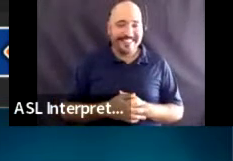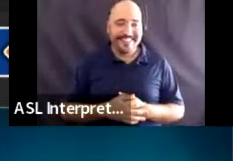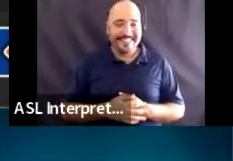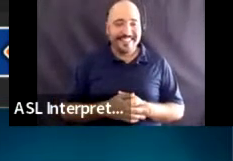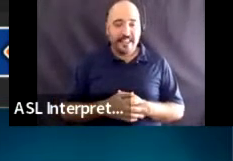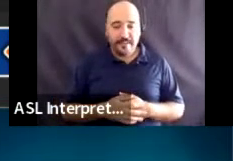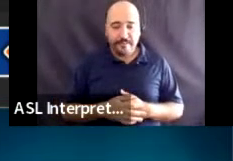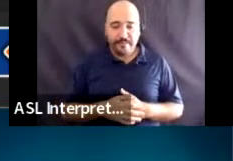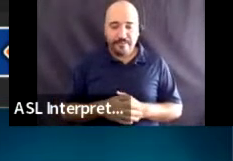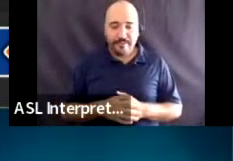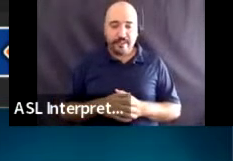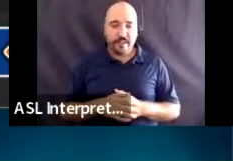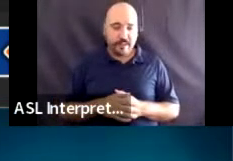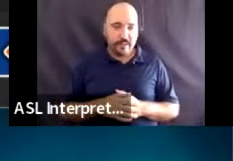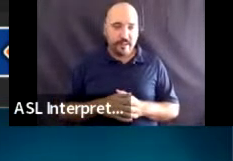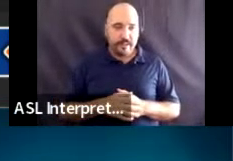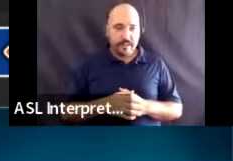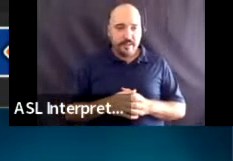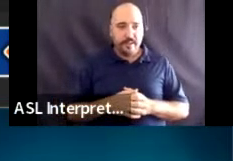All